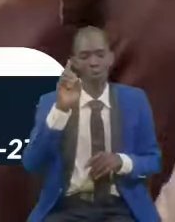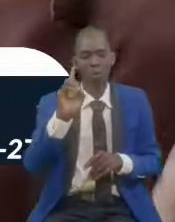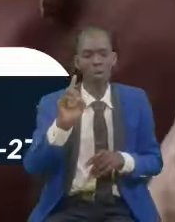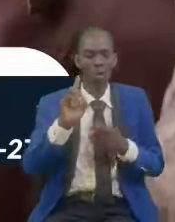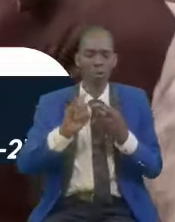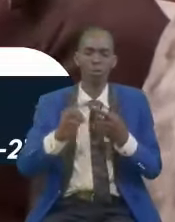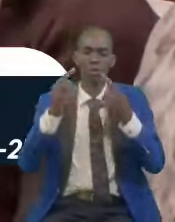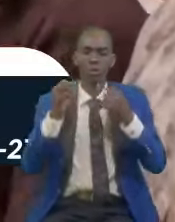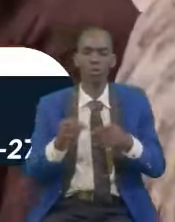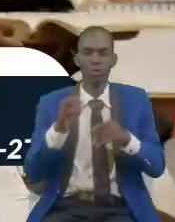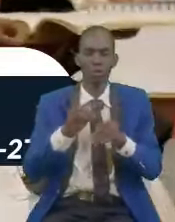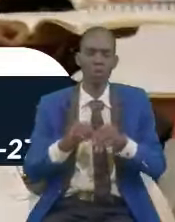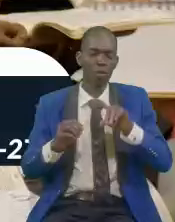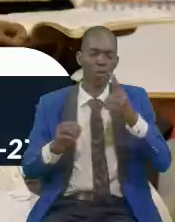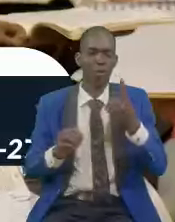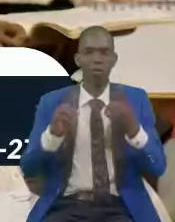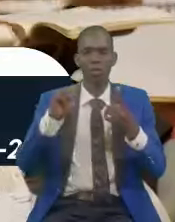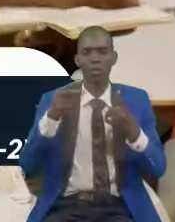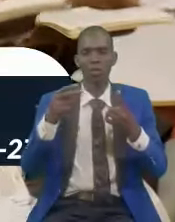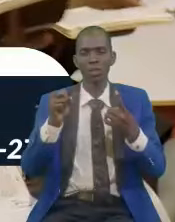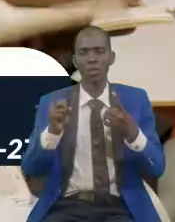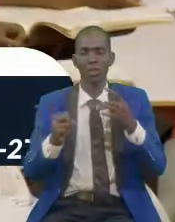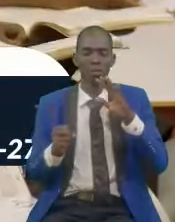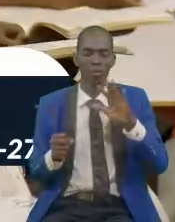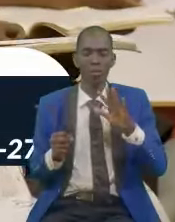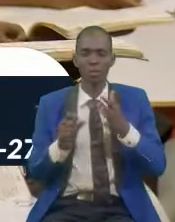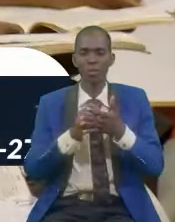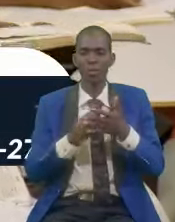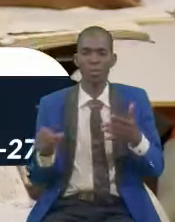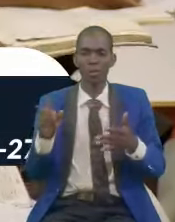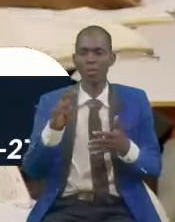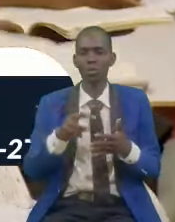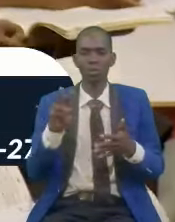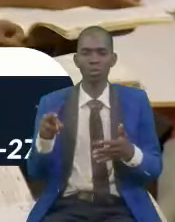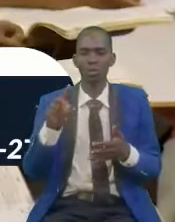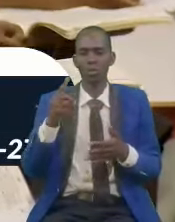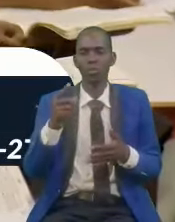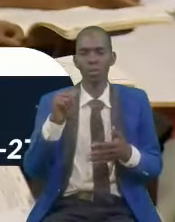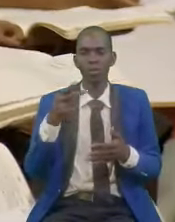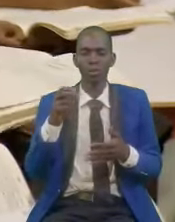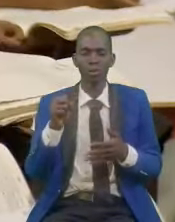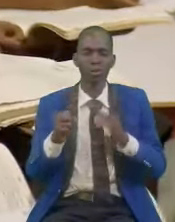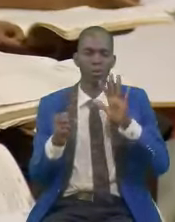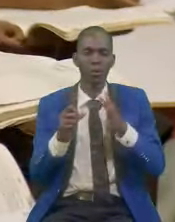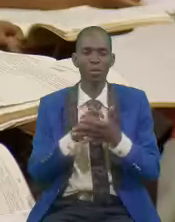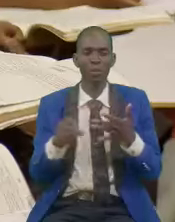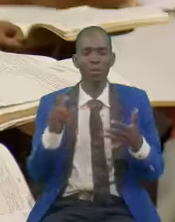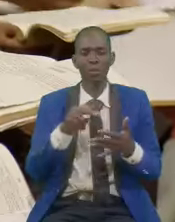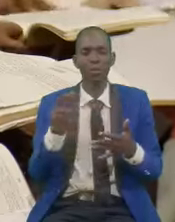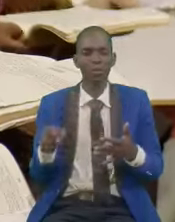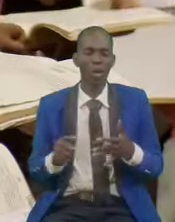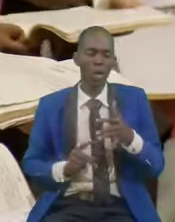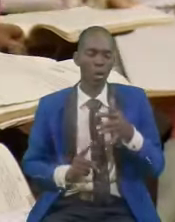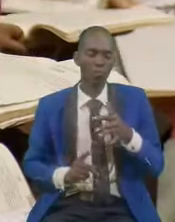1 Thessalonians chapter 5. We're reading from verse 22. Abstain from